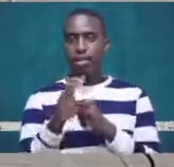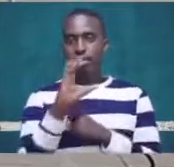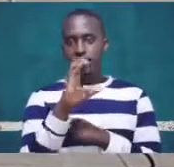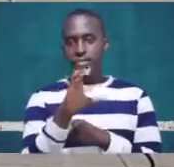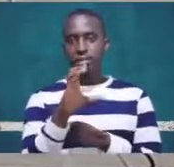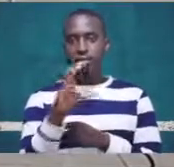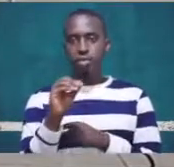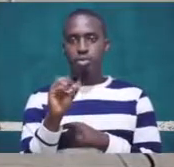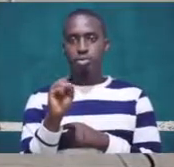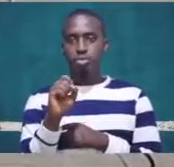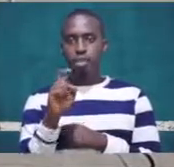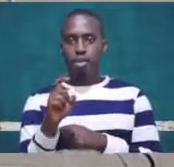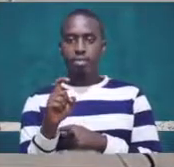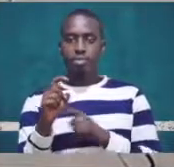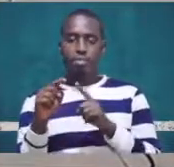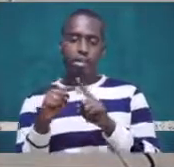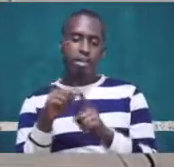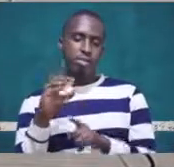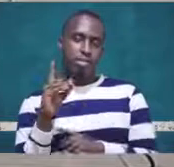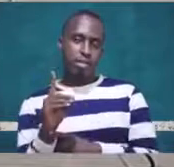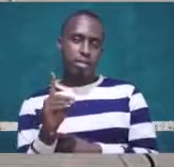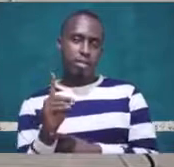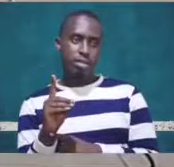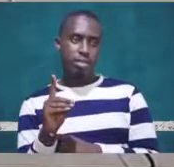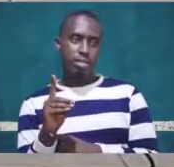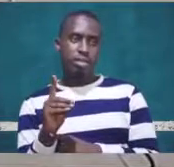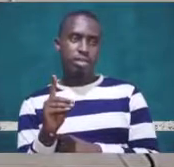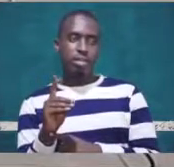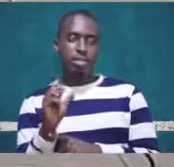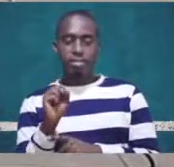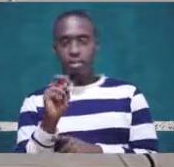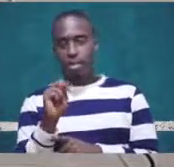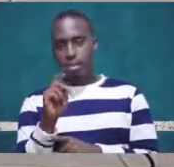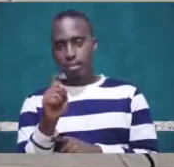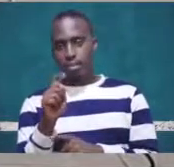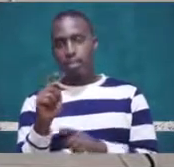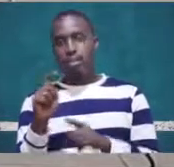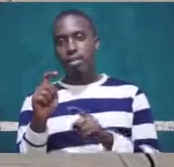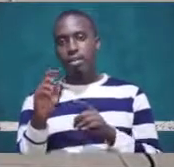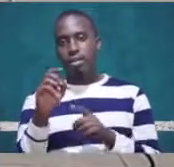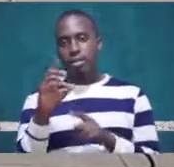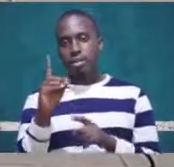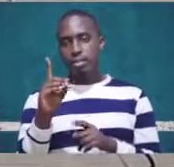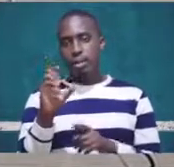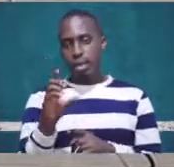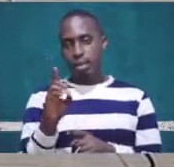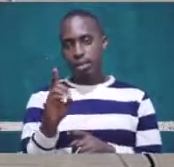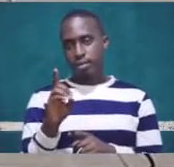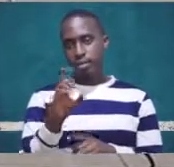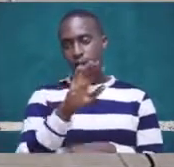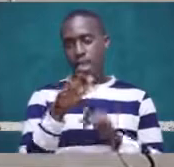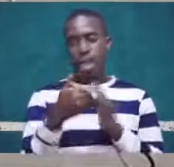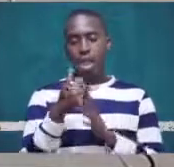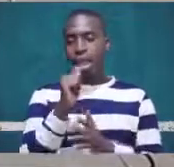cos x plus d sine x dx. Of course, a, b, c, d, these are